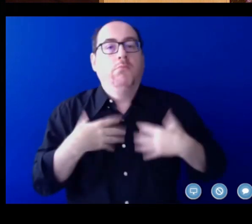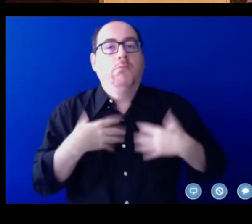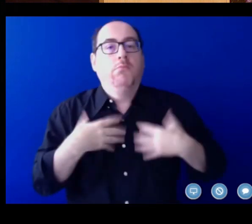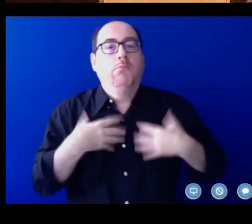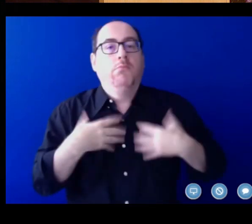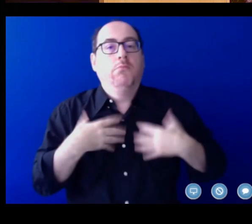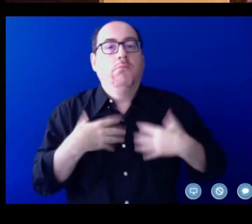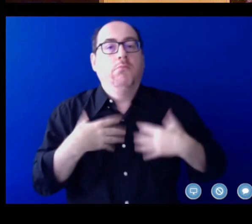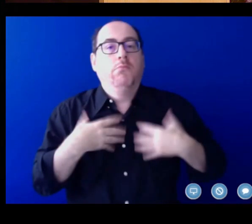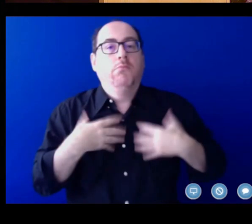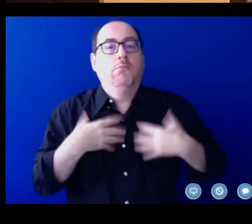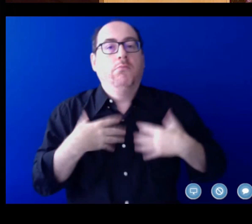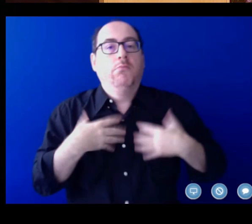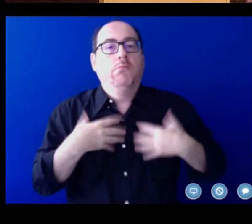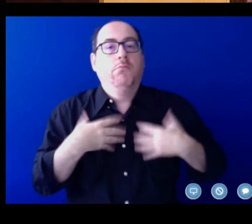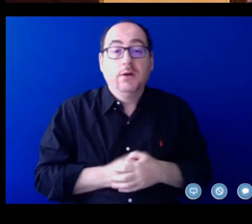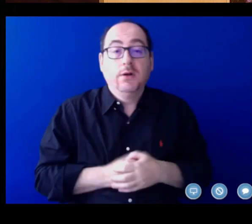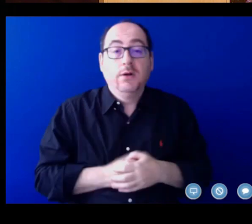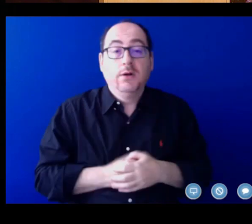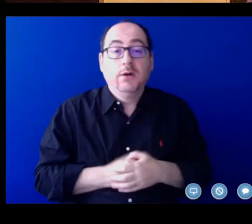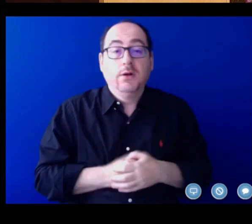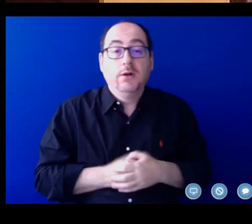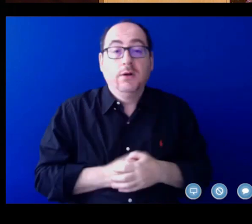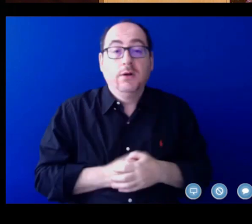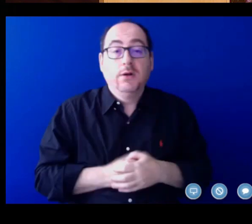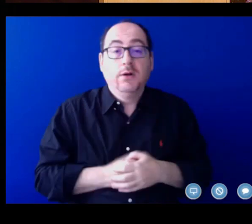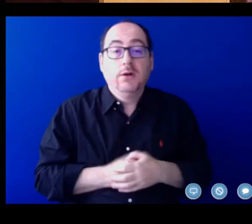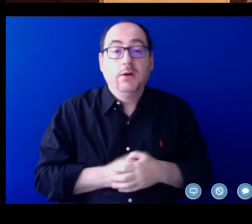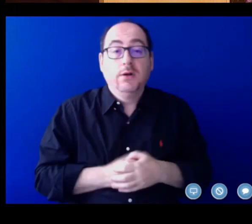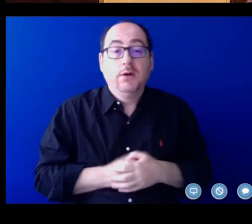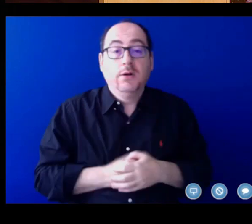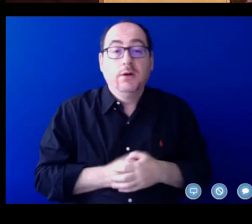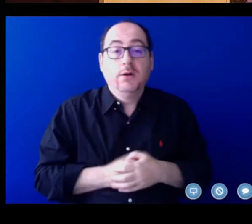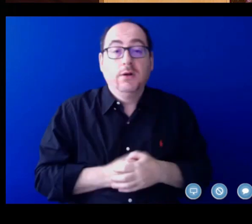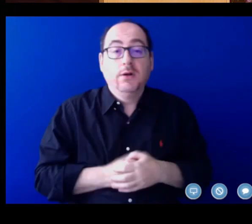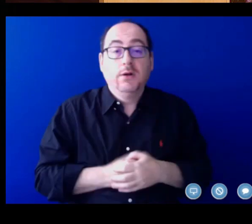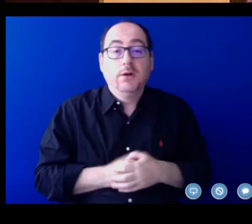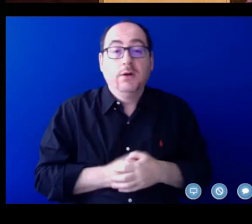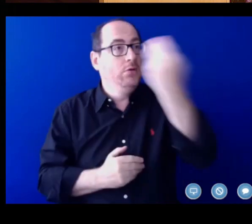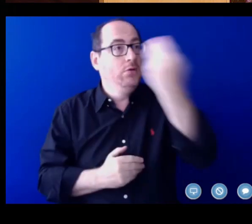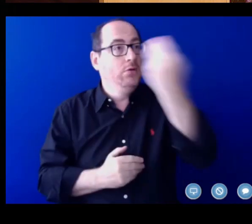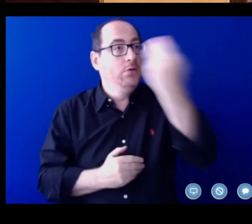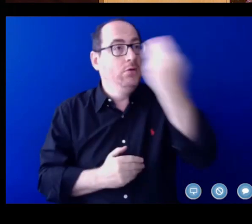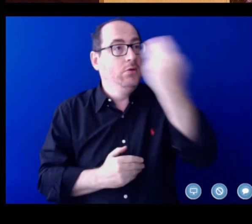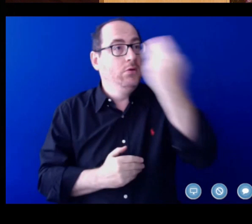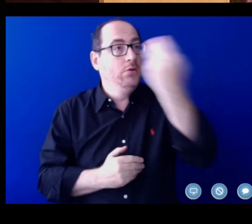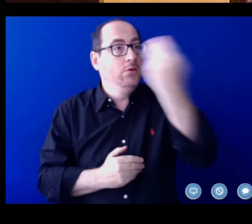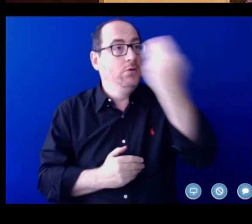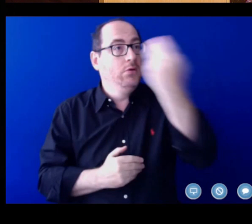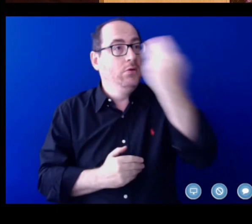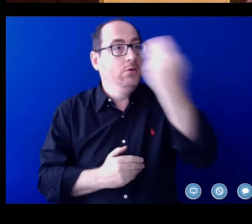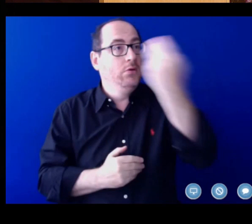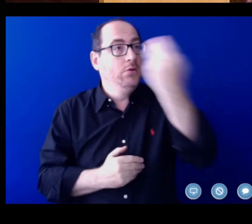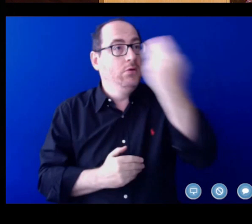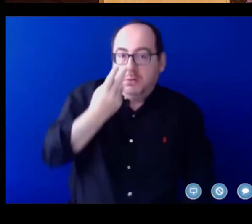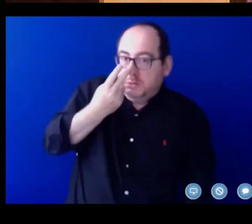Violence and persecution can also bring about fundamental changes in a person's belief systems about the self, others, and the world. This is sometimes described